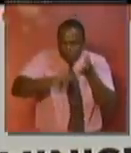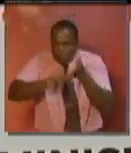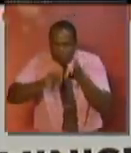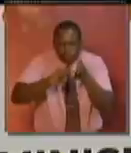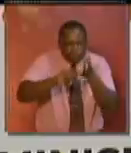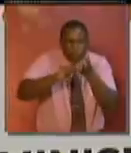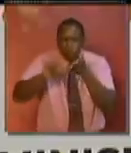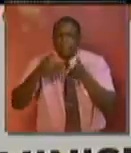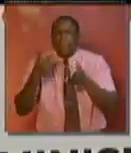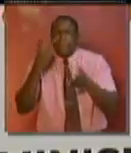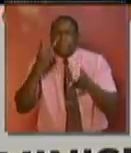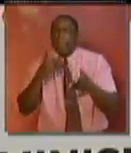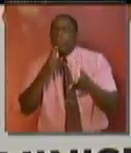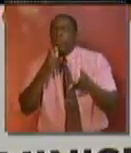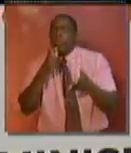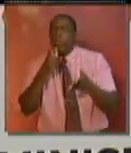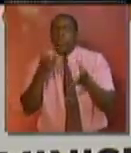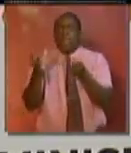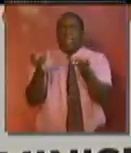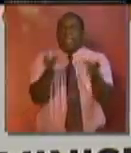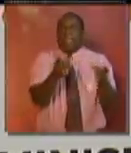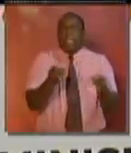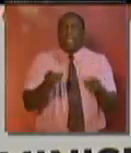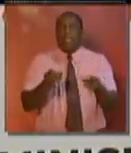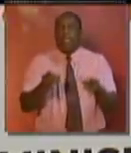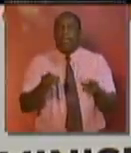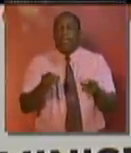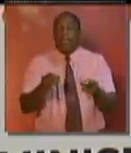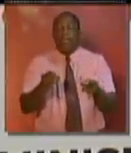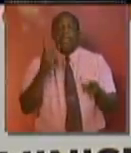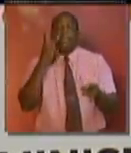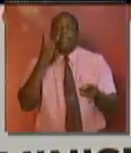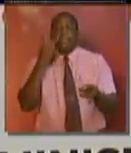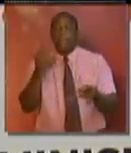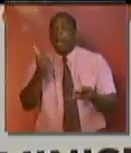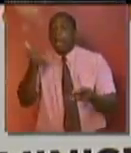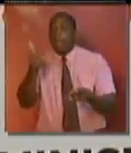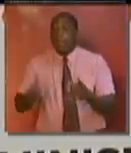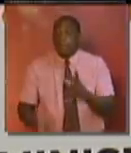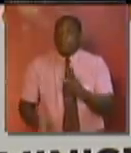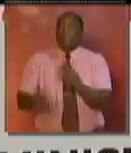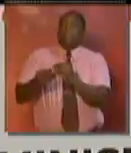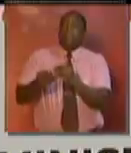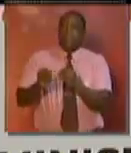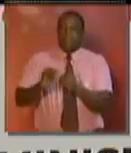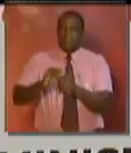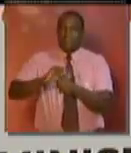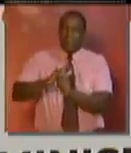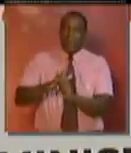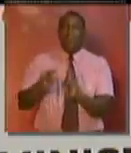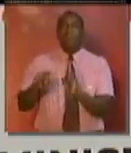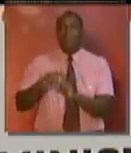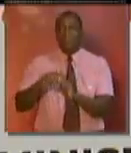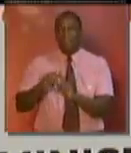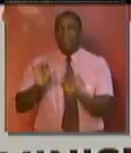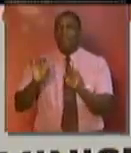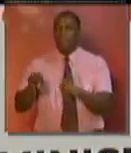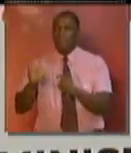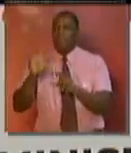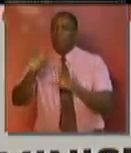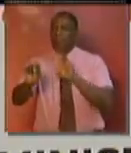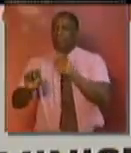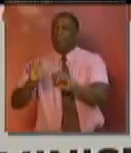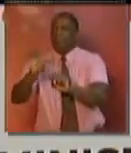then contain any additional cases that may arise. So when the questions are asked, when the phone calls come,